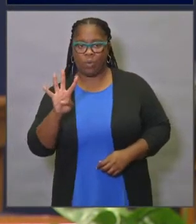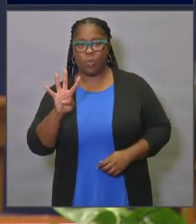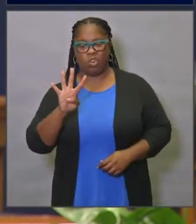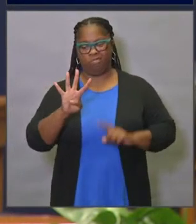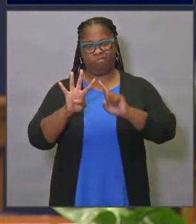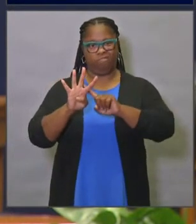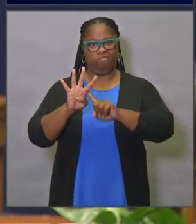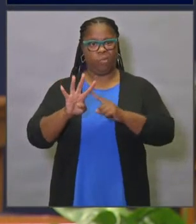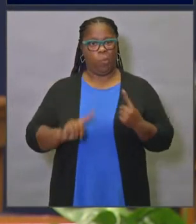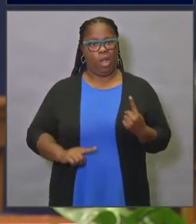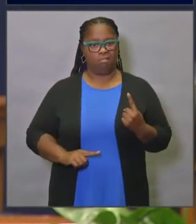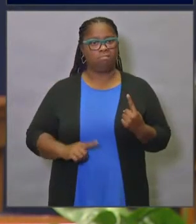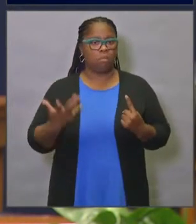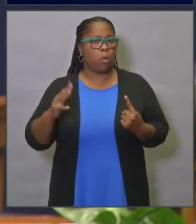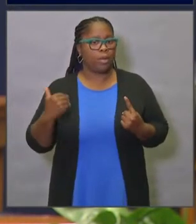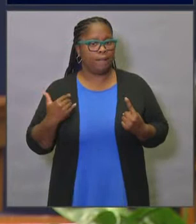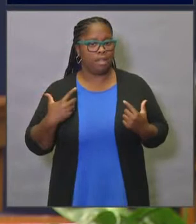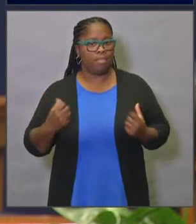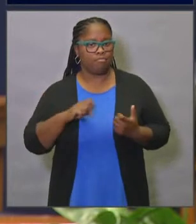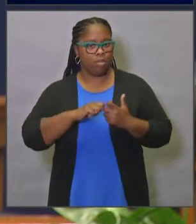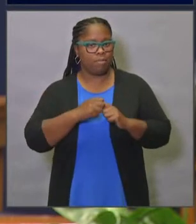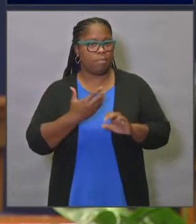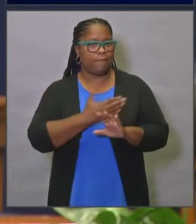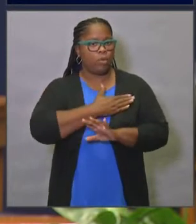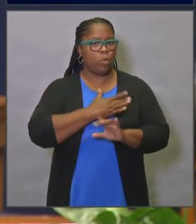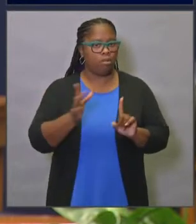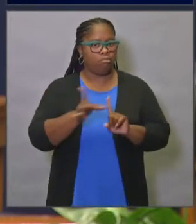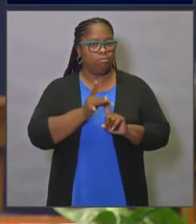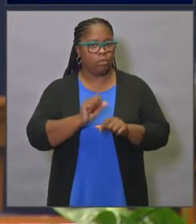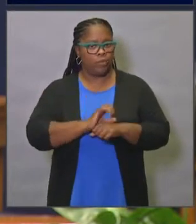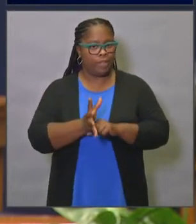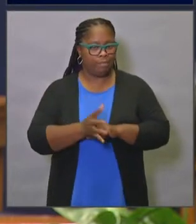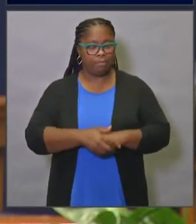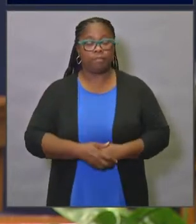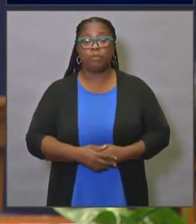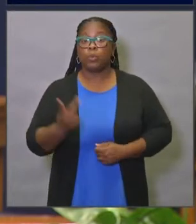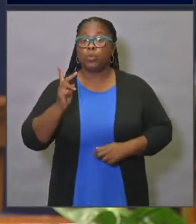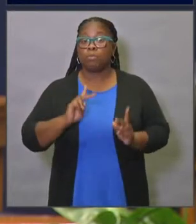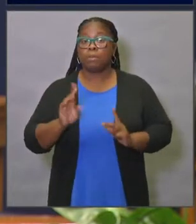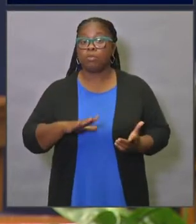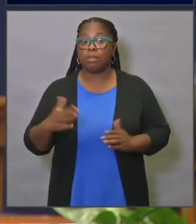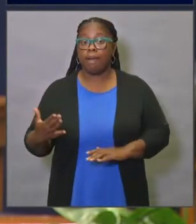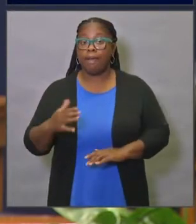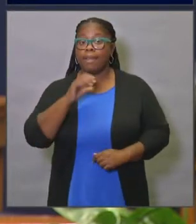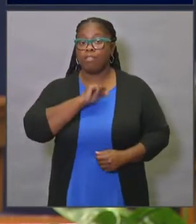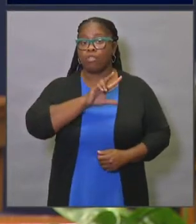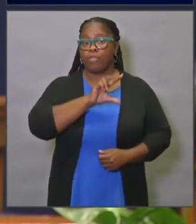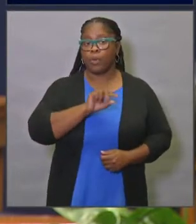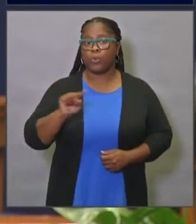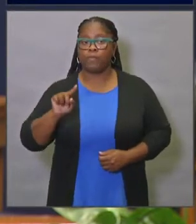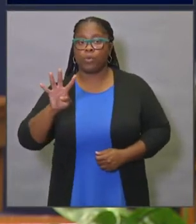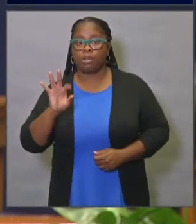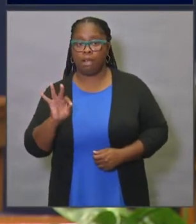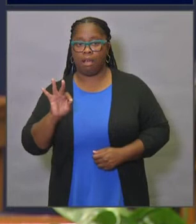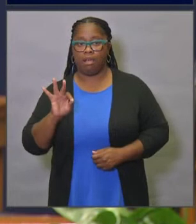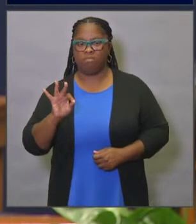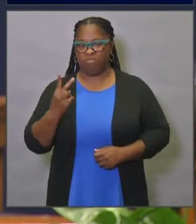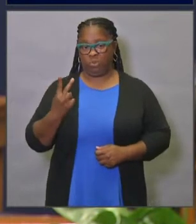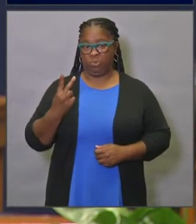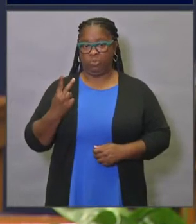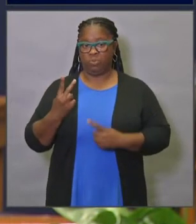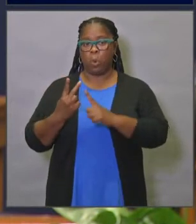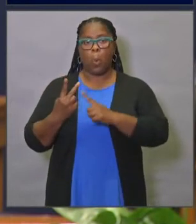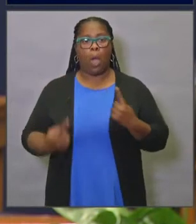had underlying health conditions. 2 of the people who died are between the ages of 30 and 49, and 1 of these people